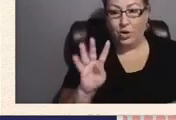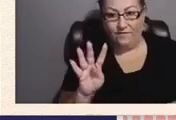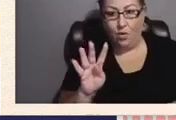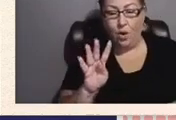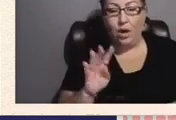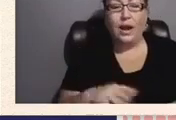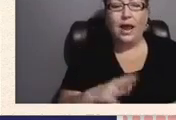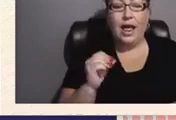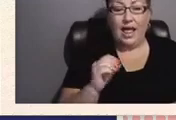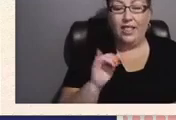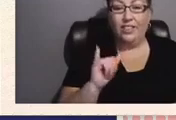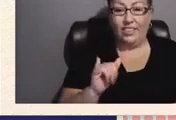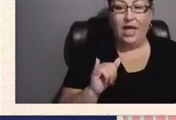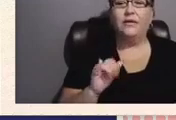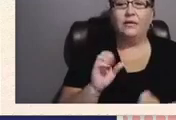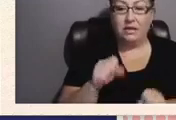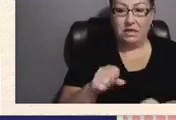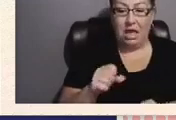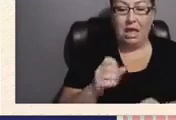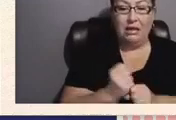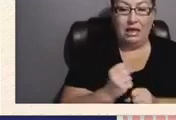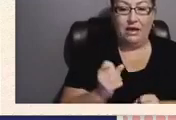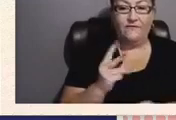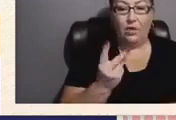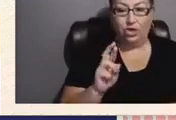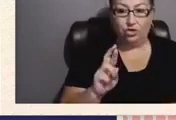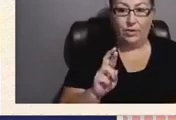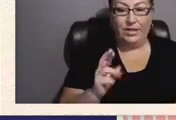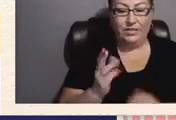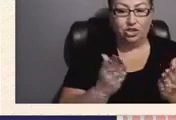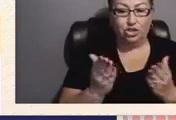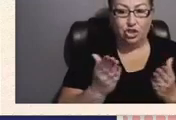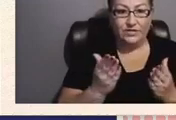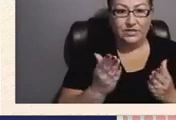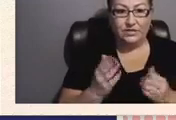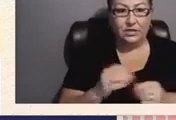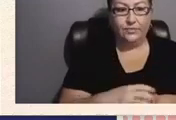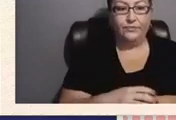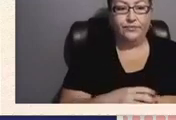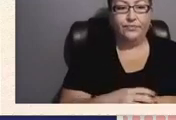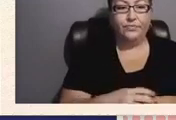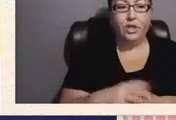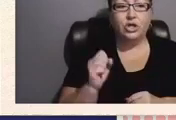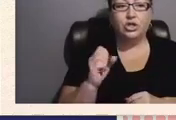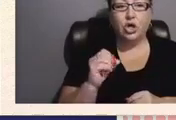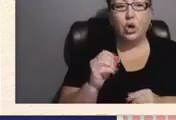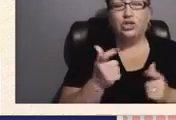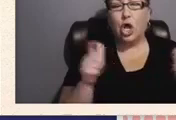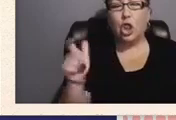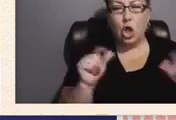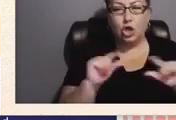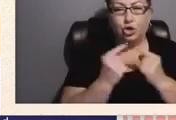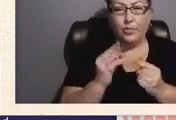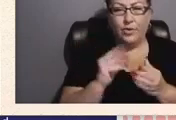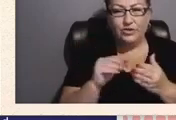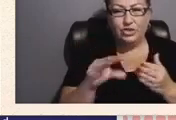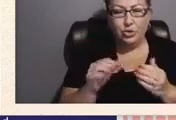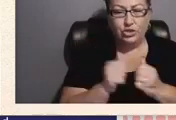for vocational rehabilitation services. There's no potential eligible. So it's a larger group of students with disabilities.